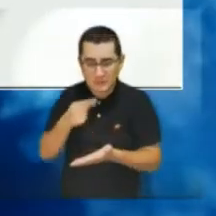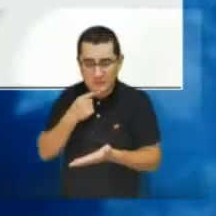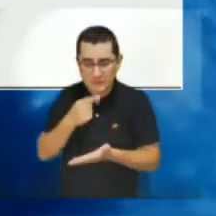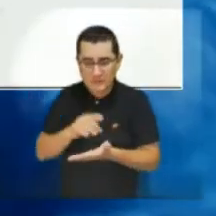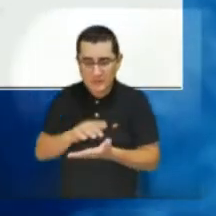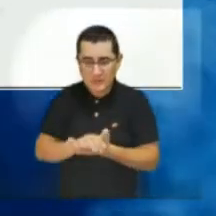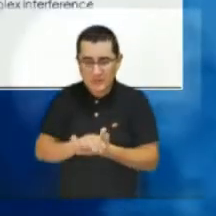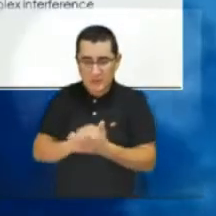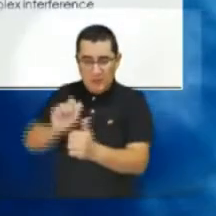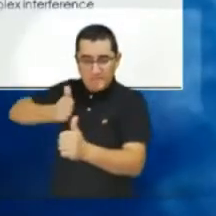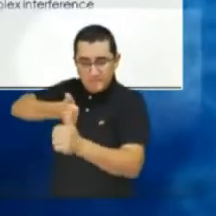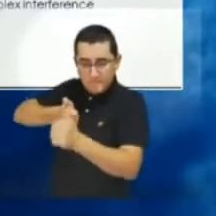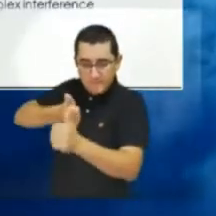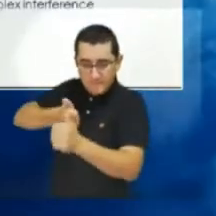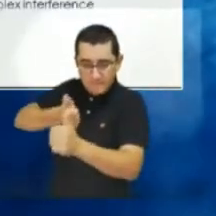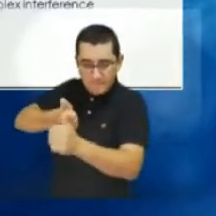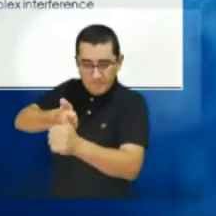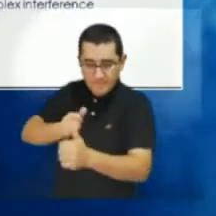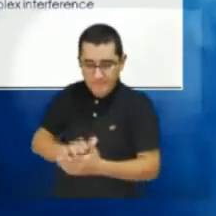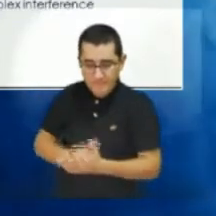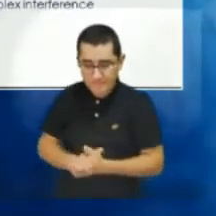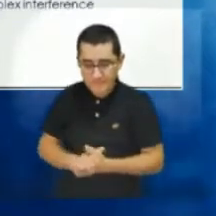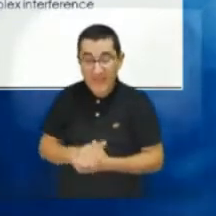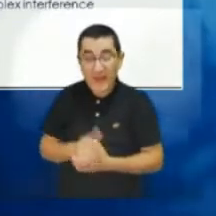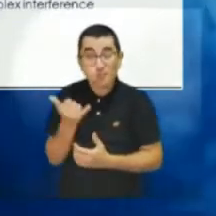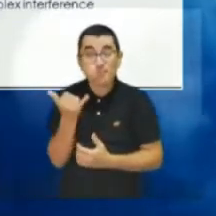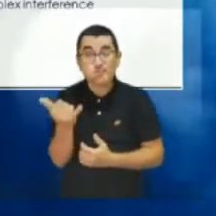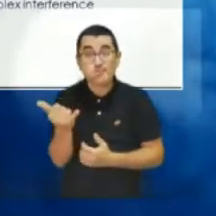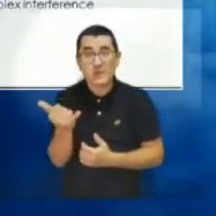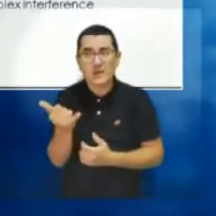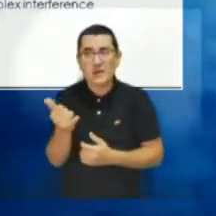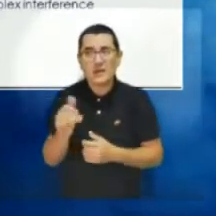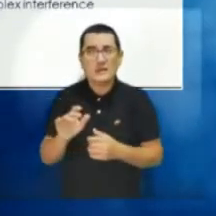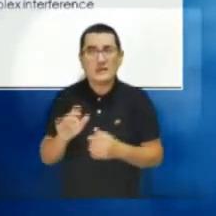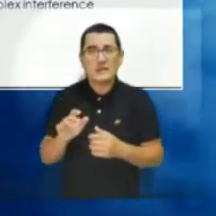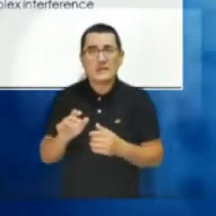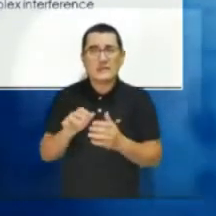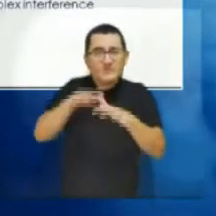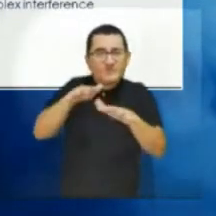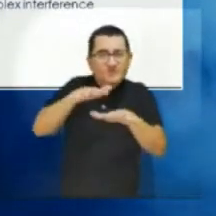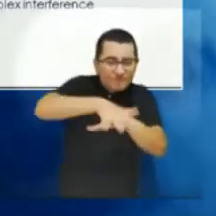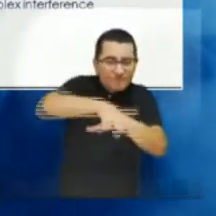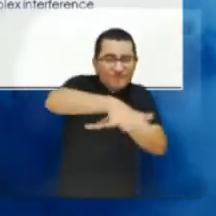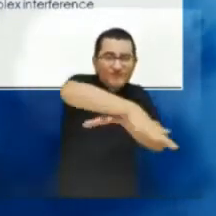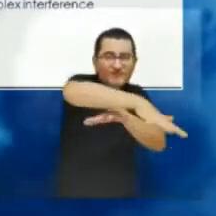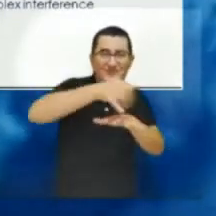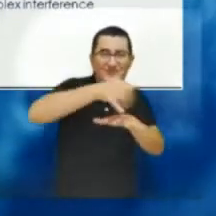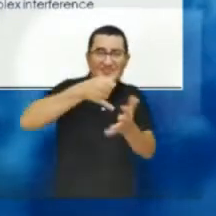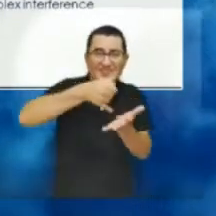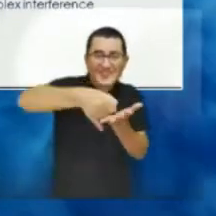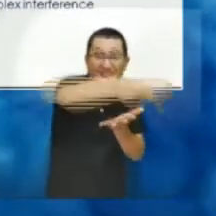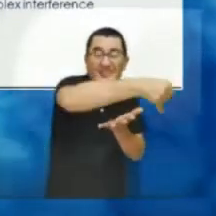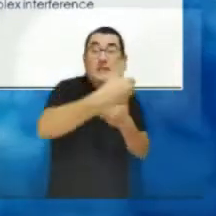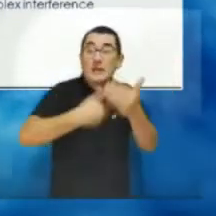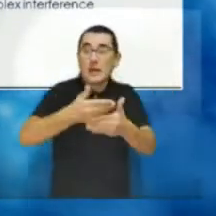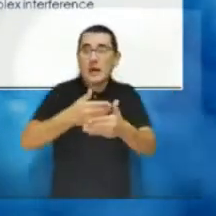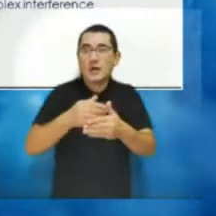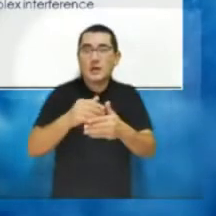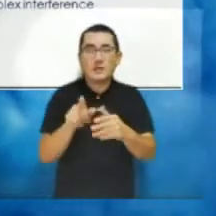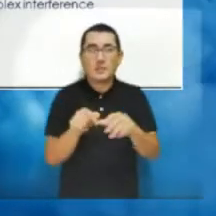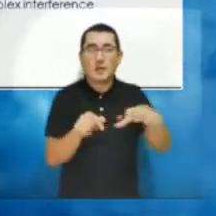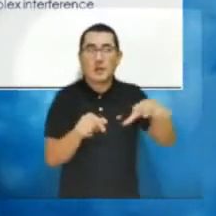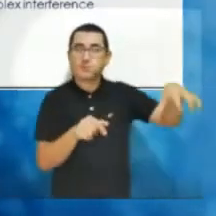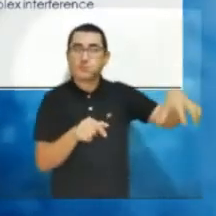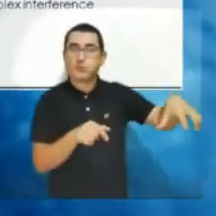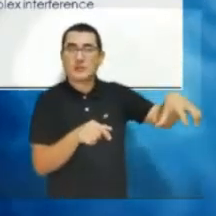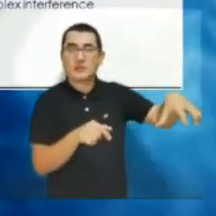network. We do have some fixed station radiogoniometers in France which can be used